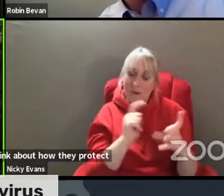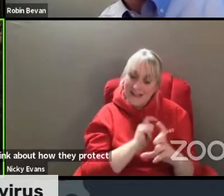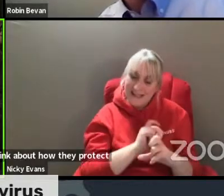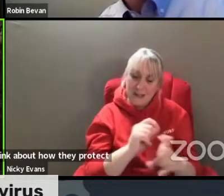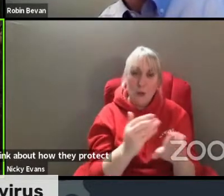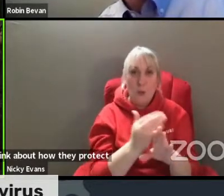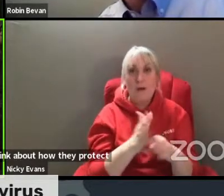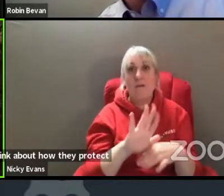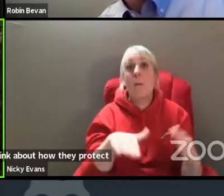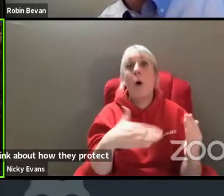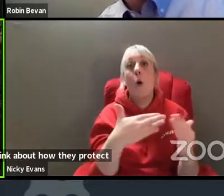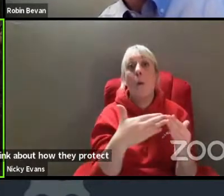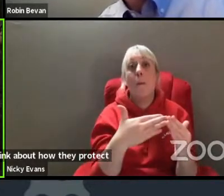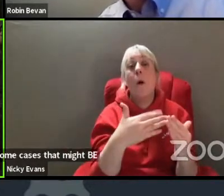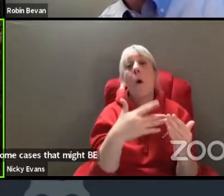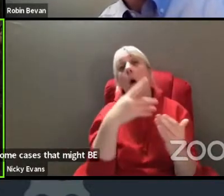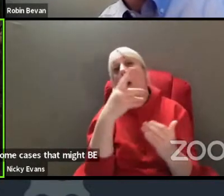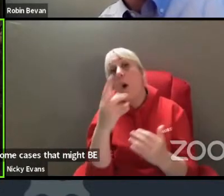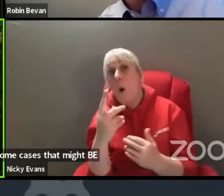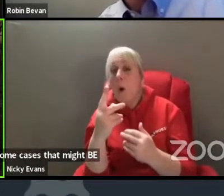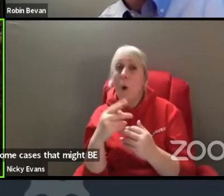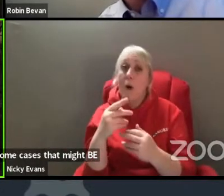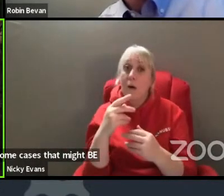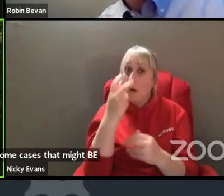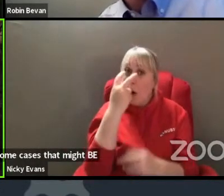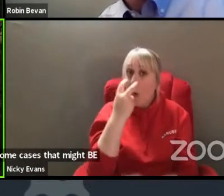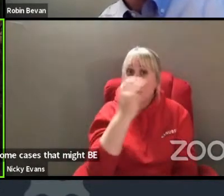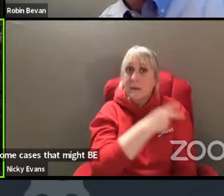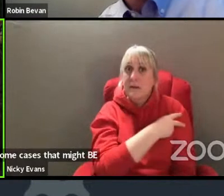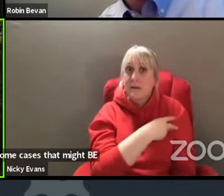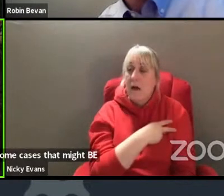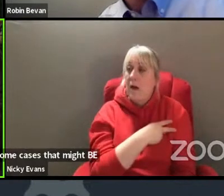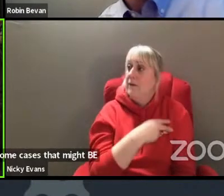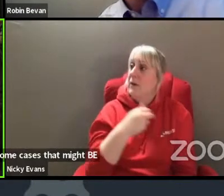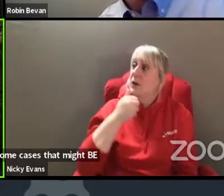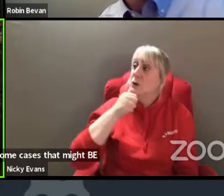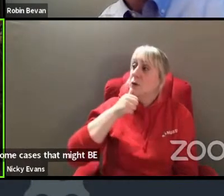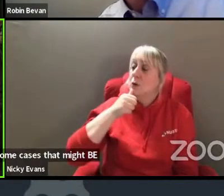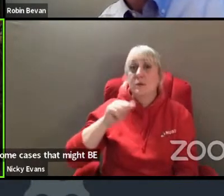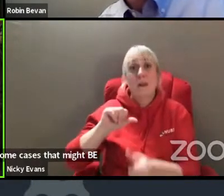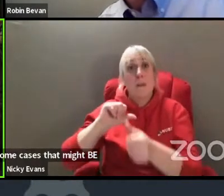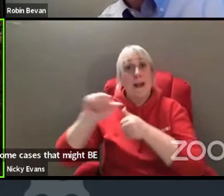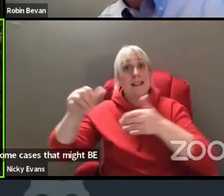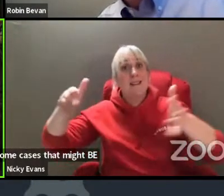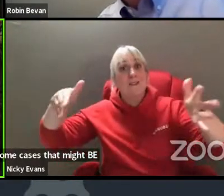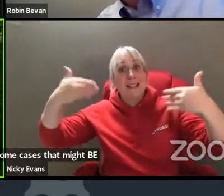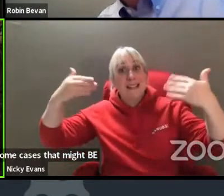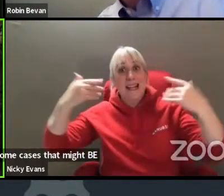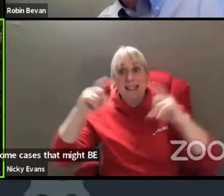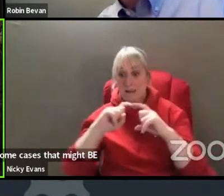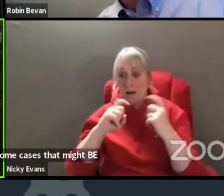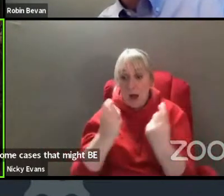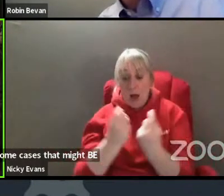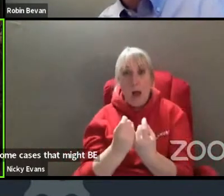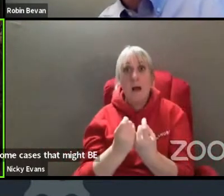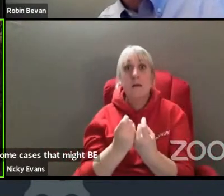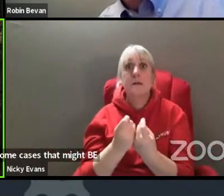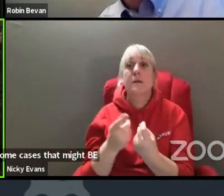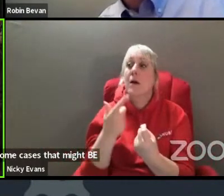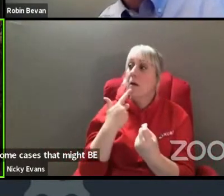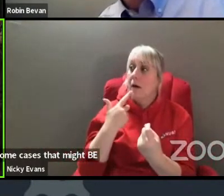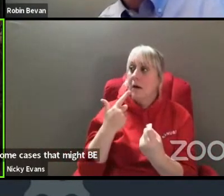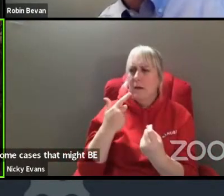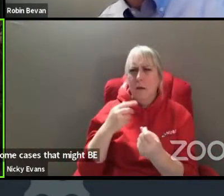best ventilated classroom with the best quality medical mask, but protecting those staff until their vaccine kicks in, until they've had